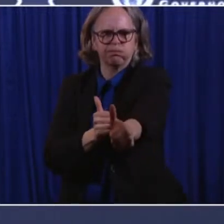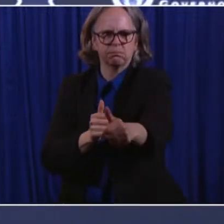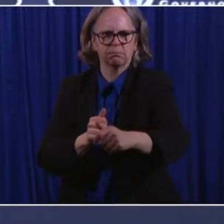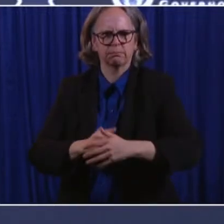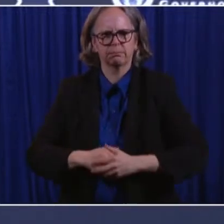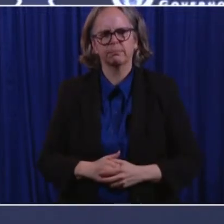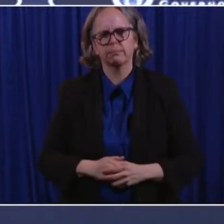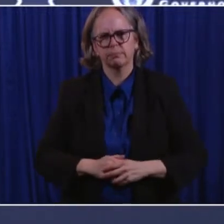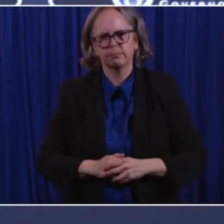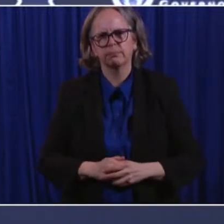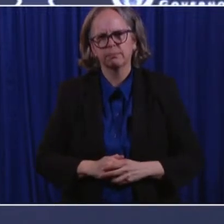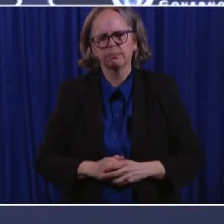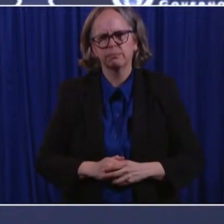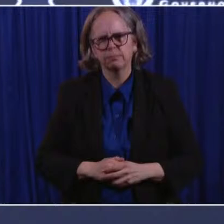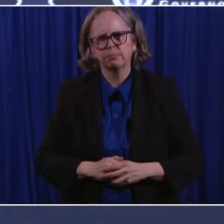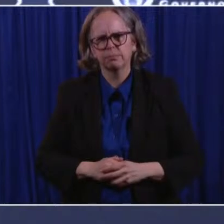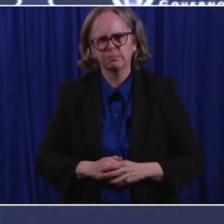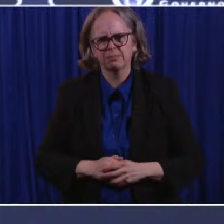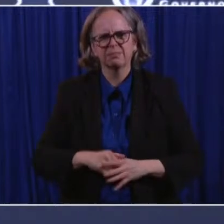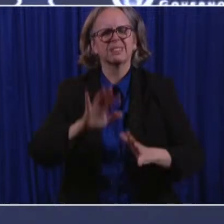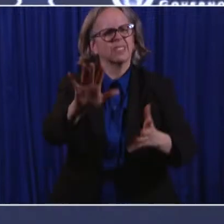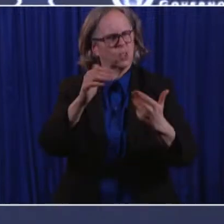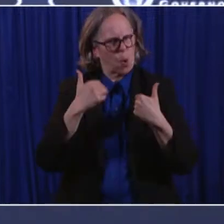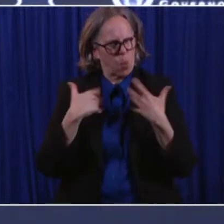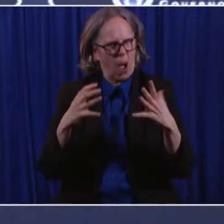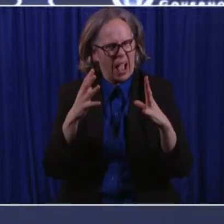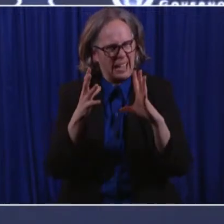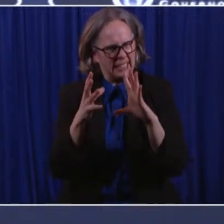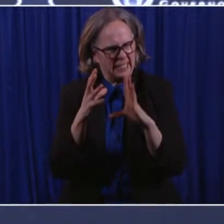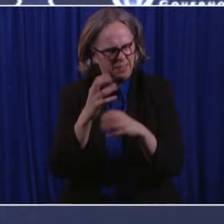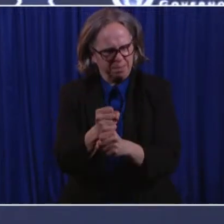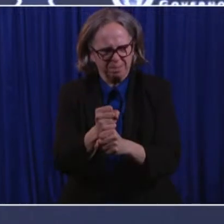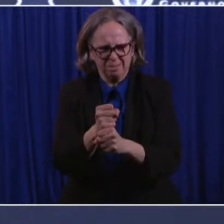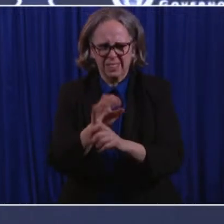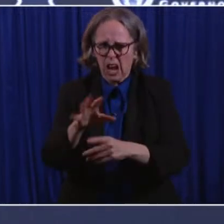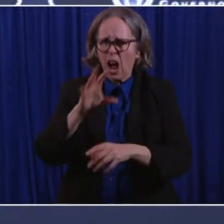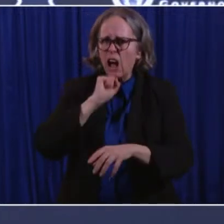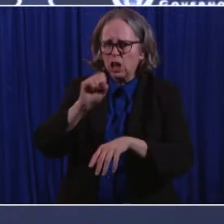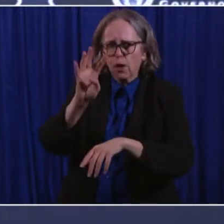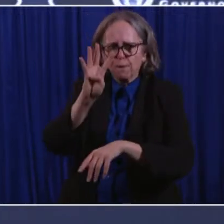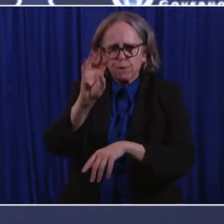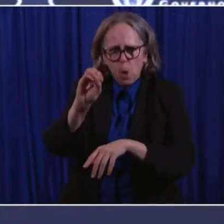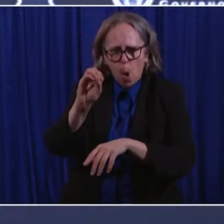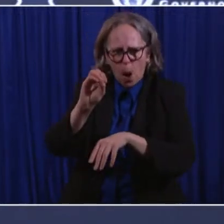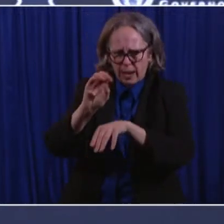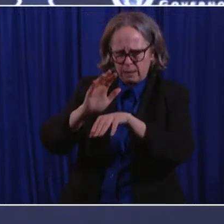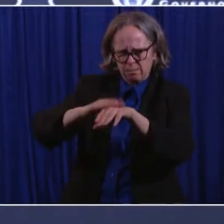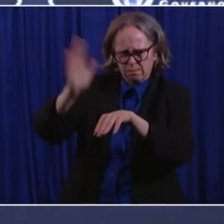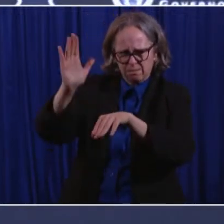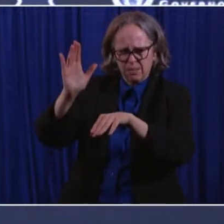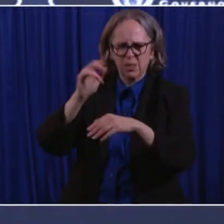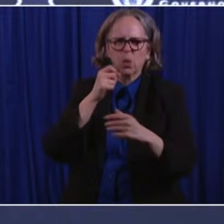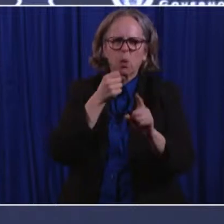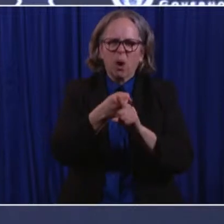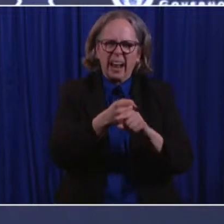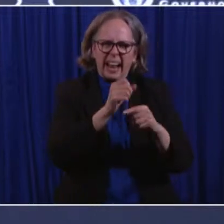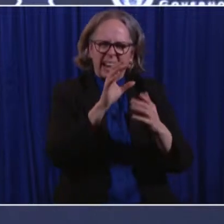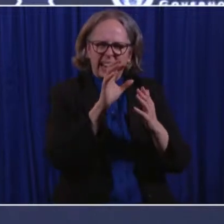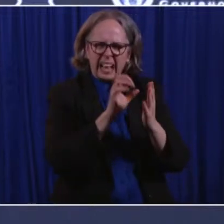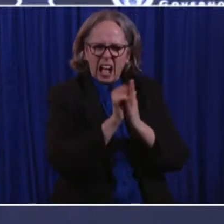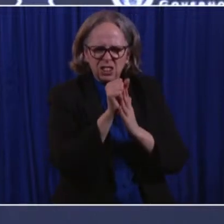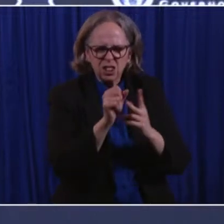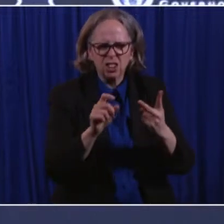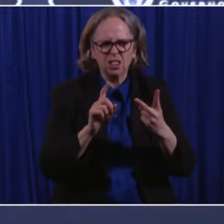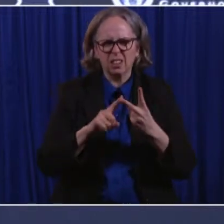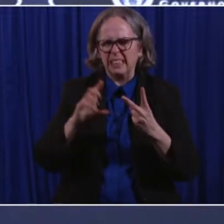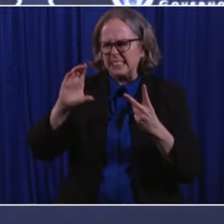So again, Ohioans who are 40 or older, have cancer, chronic kidney disease, COPD, heart disease, or obesity will be able to